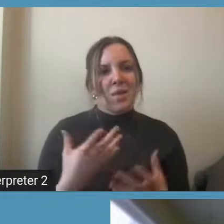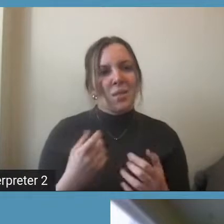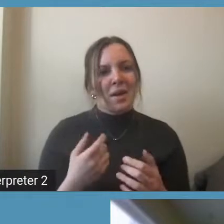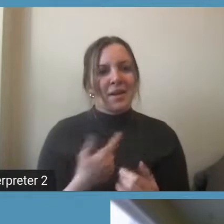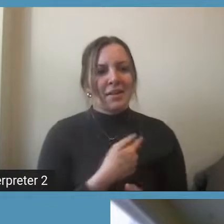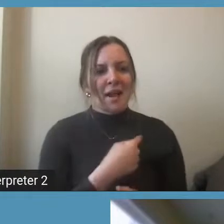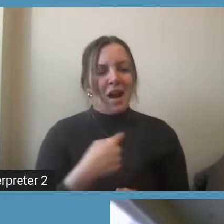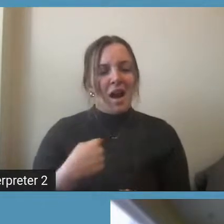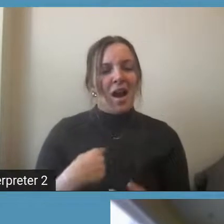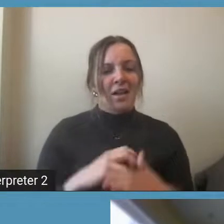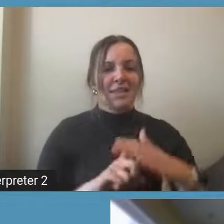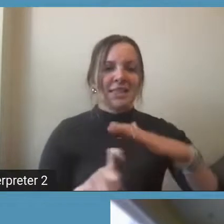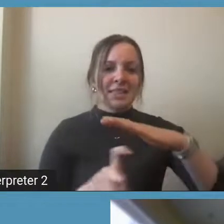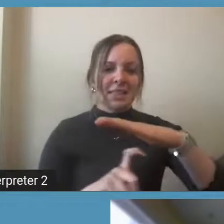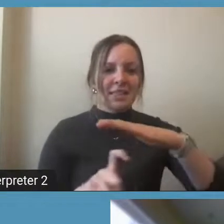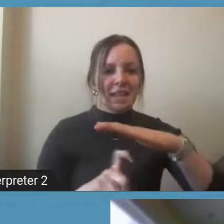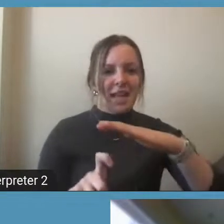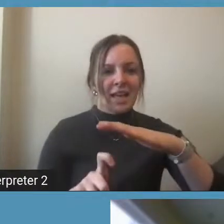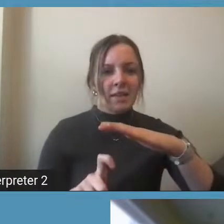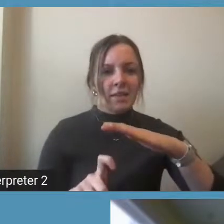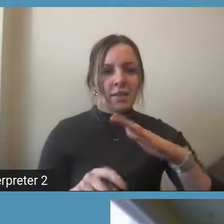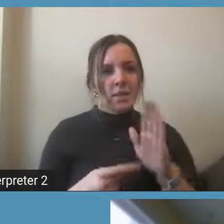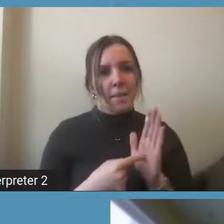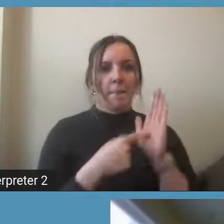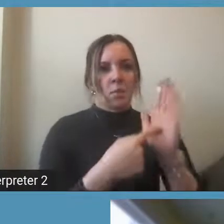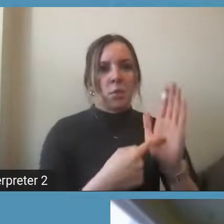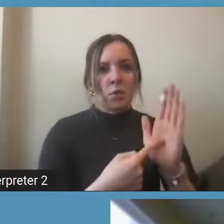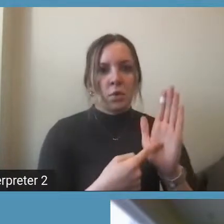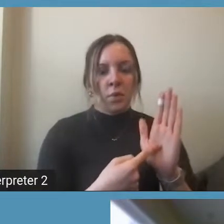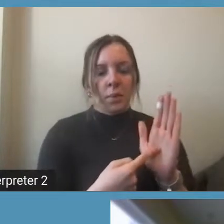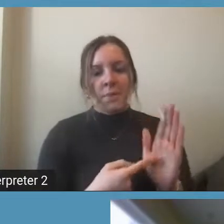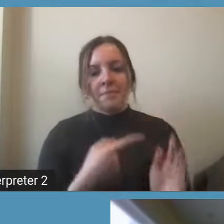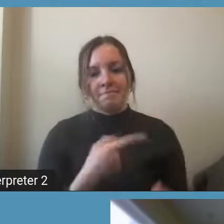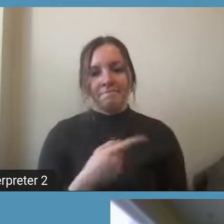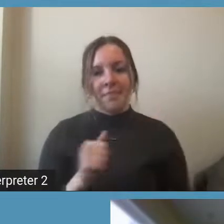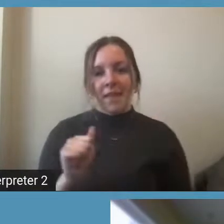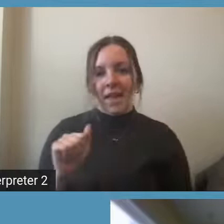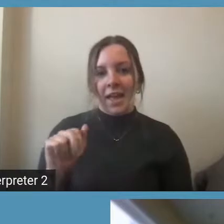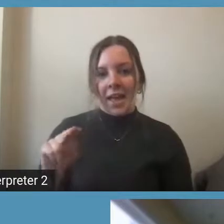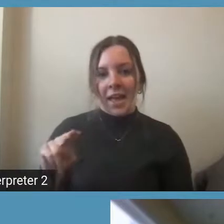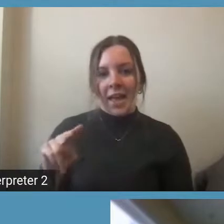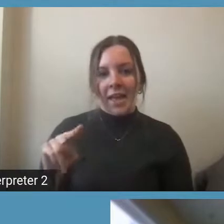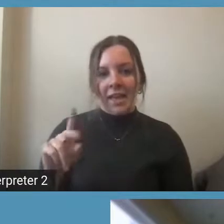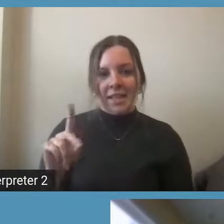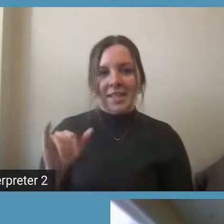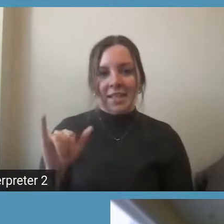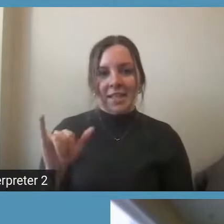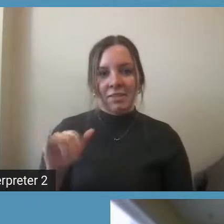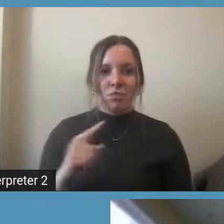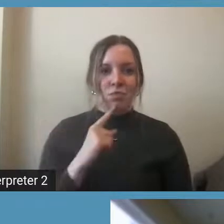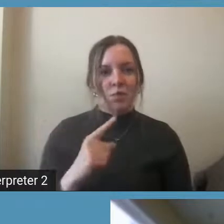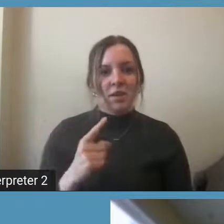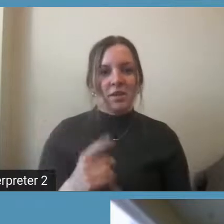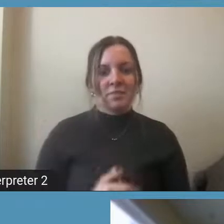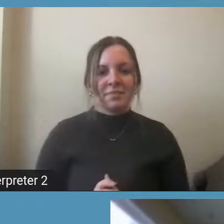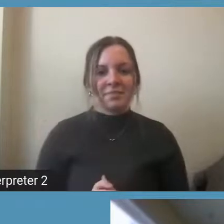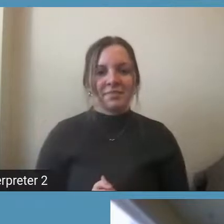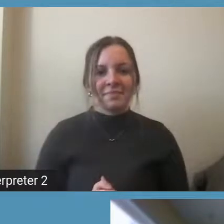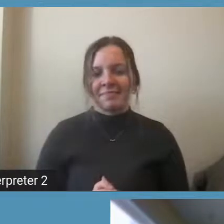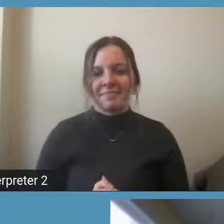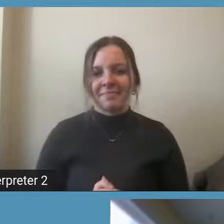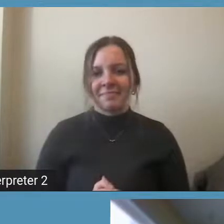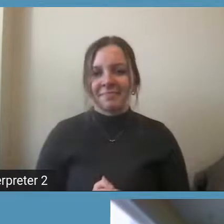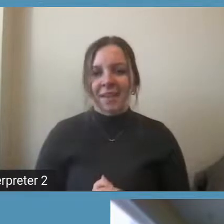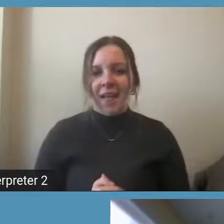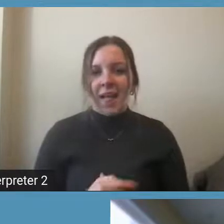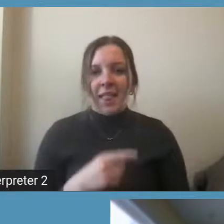say, these are Andy Warhol. And then, but the Andy Warhol in states like, they're not Andy Warhol's because Andy